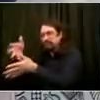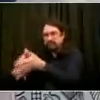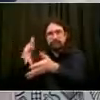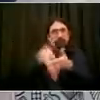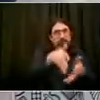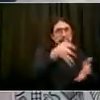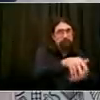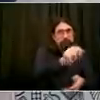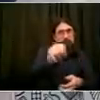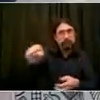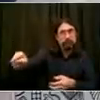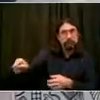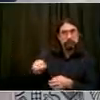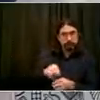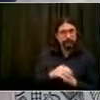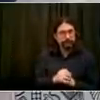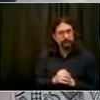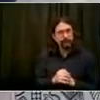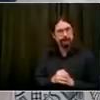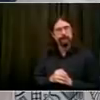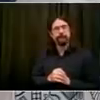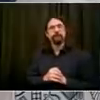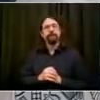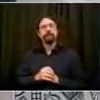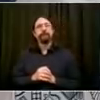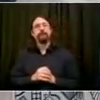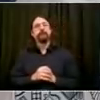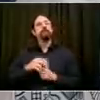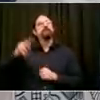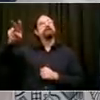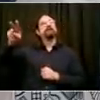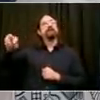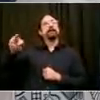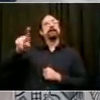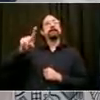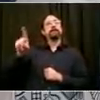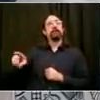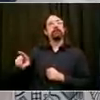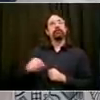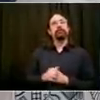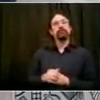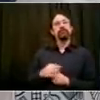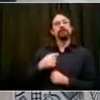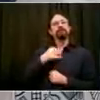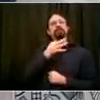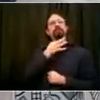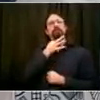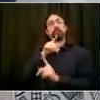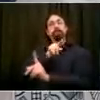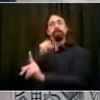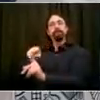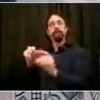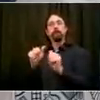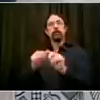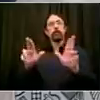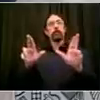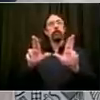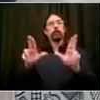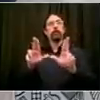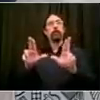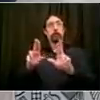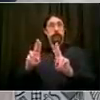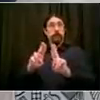between the city and the teachers union over the 3% rule. Was there an informal agreement? Was there a gentleman's agreement?